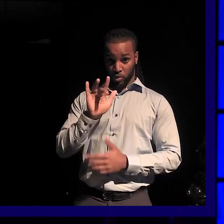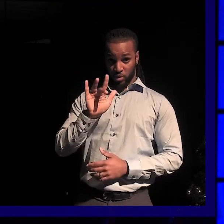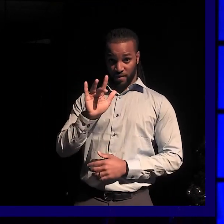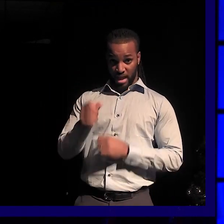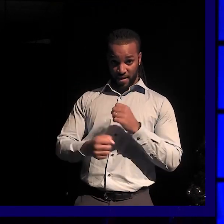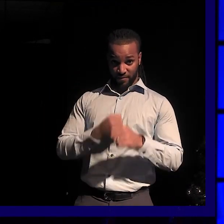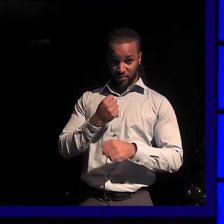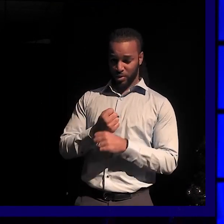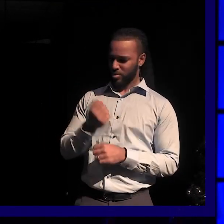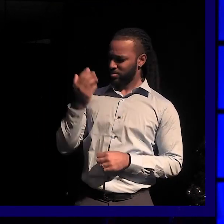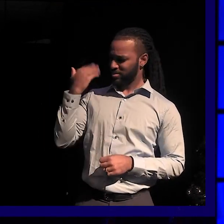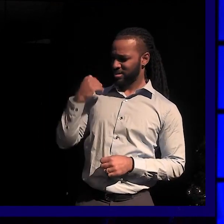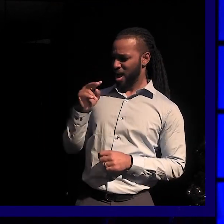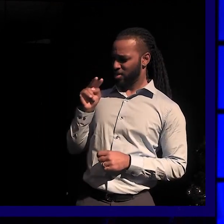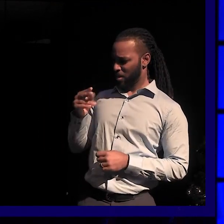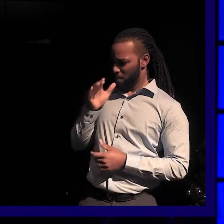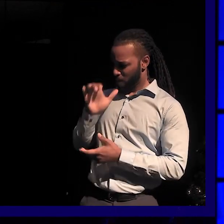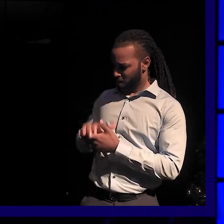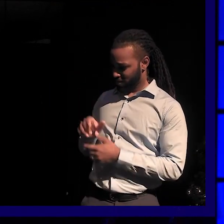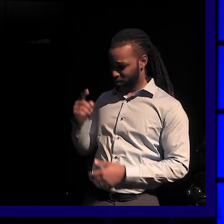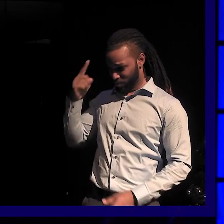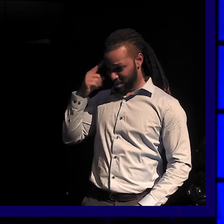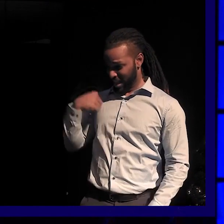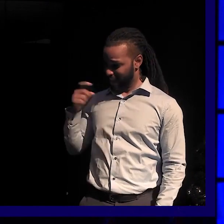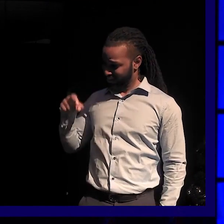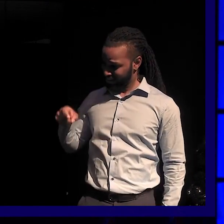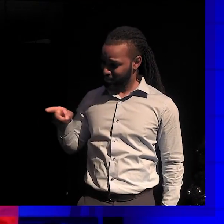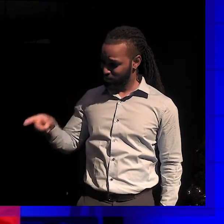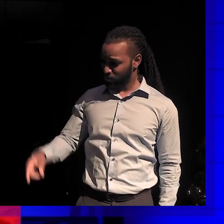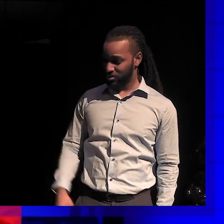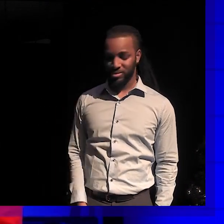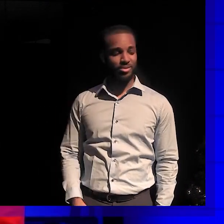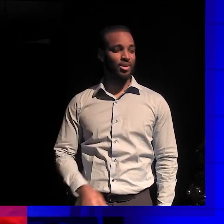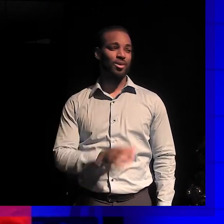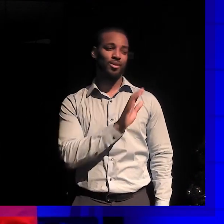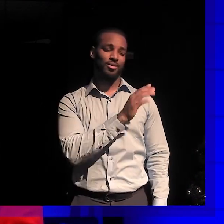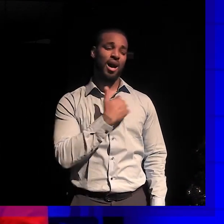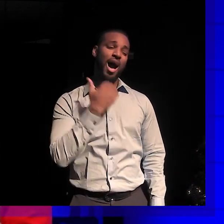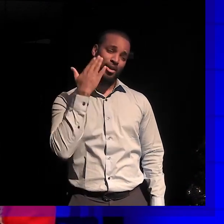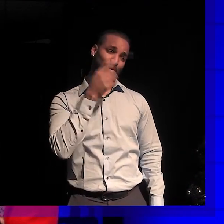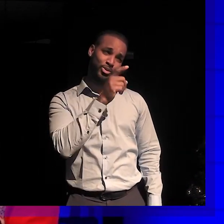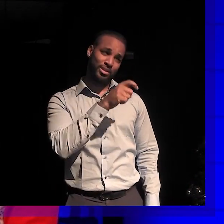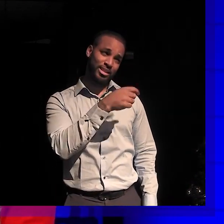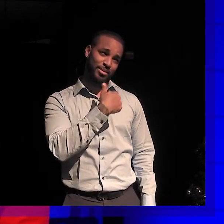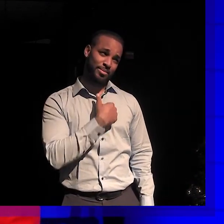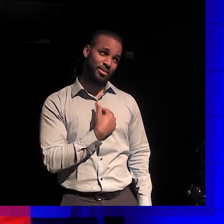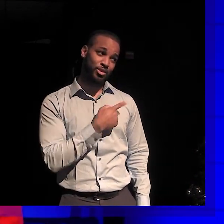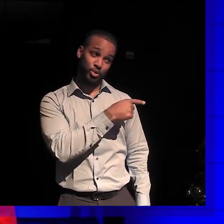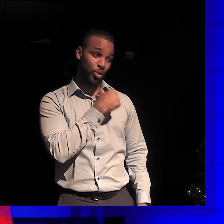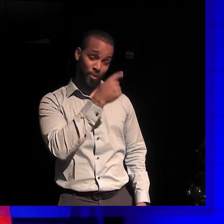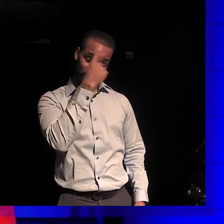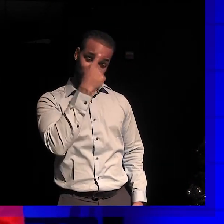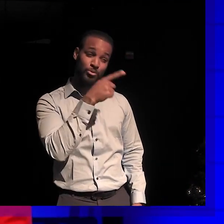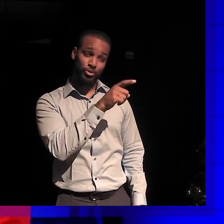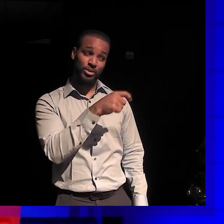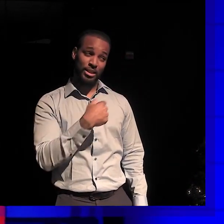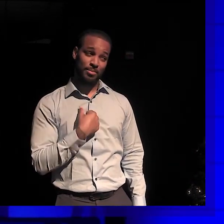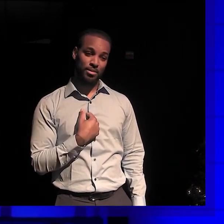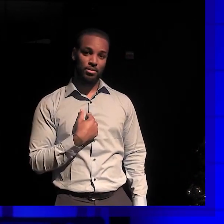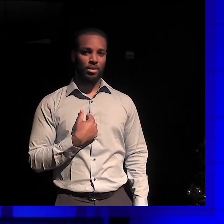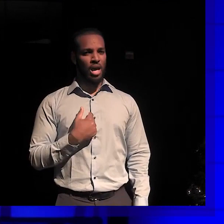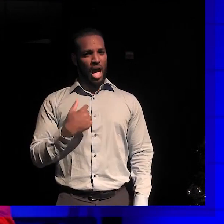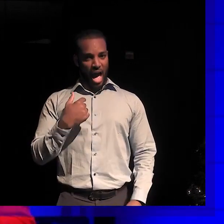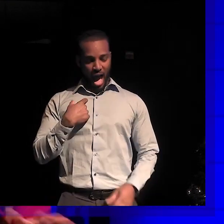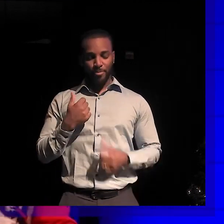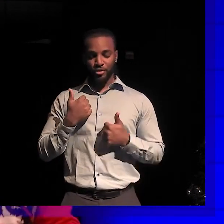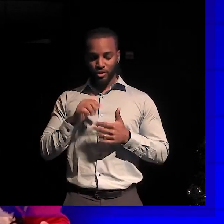It was early in my marriage. I looked at Kim and said, do you think that I need you? And she said, oh, honey, I know that you need me. You don't think you need anybody, though. And I've been on a journey